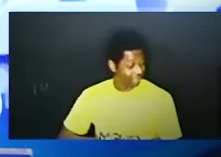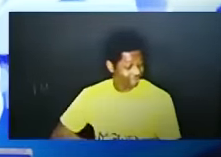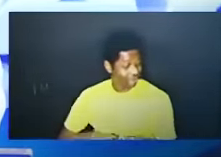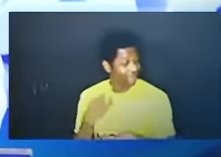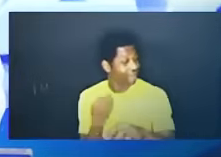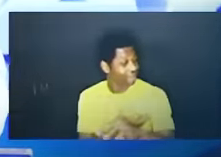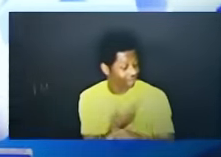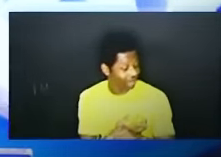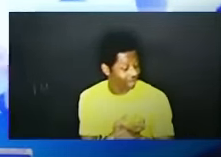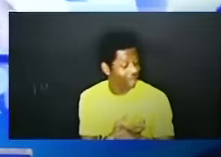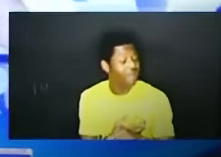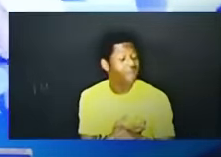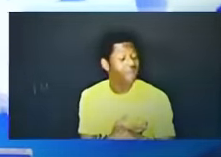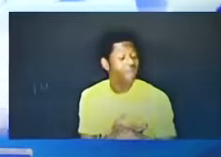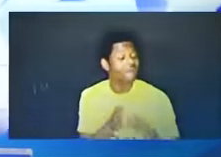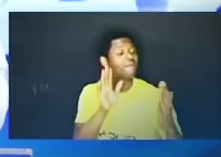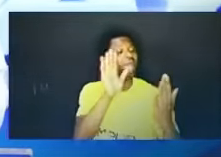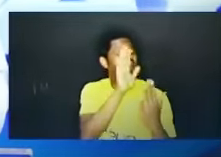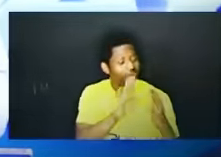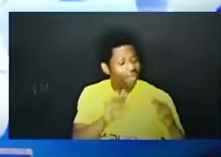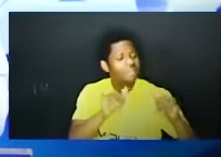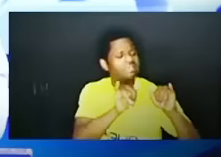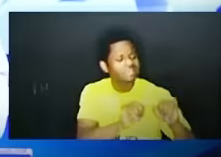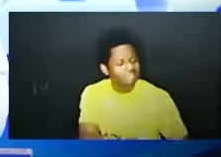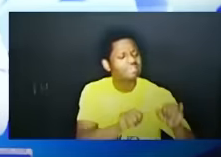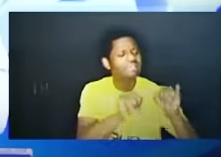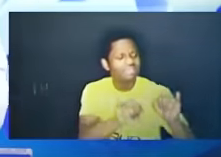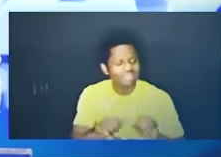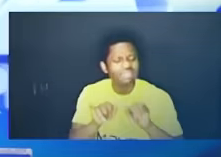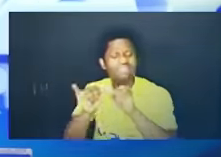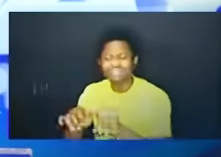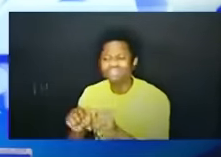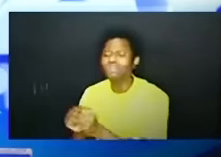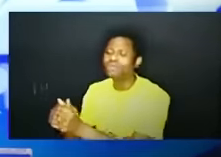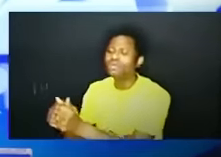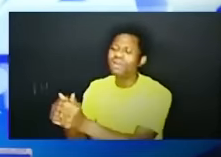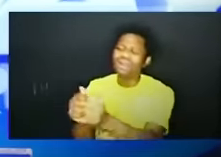present with them, just as he is present with us in our